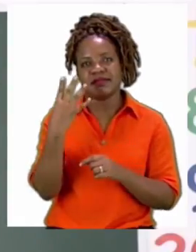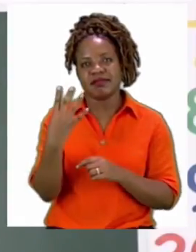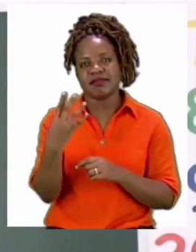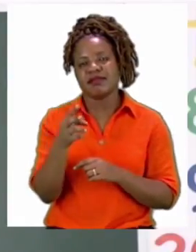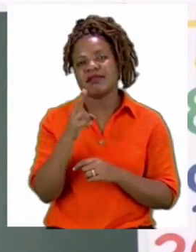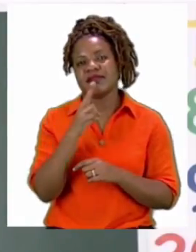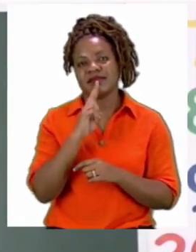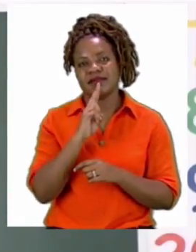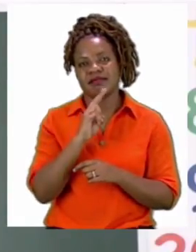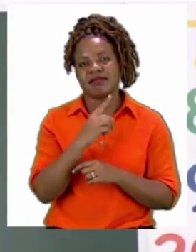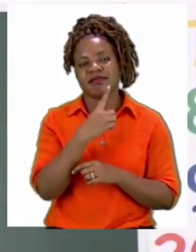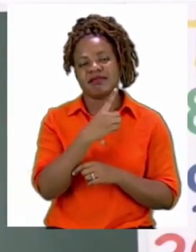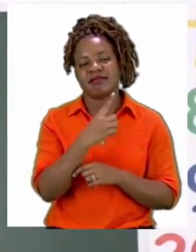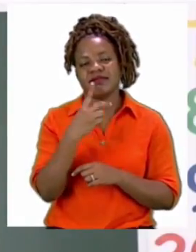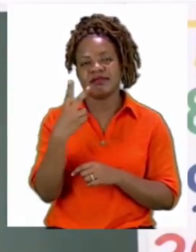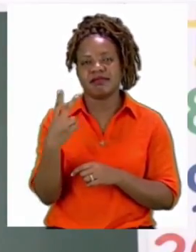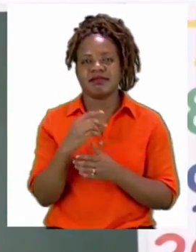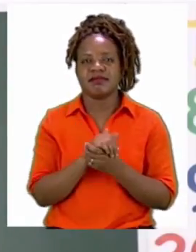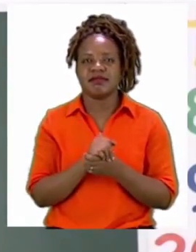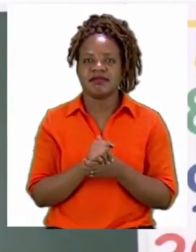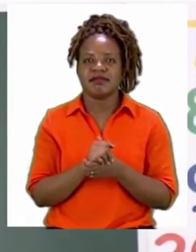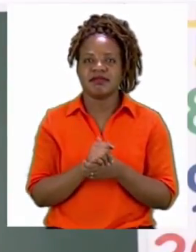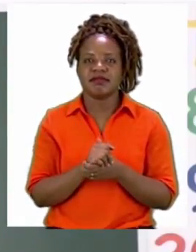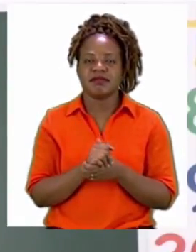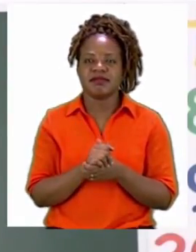equals 12.